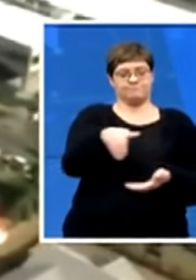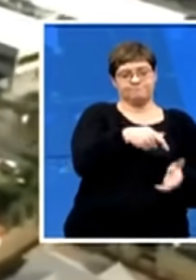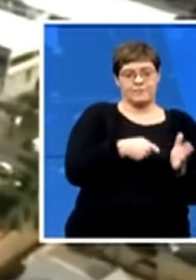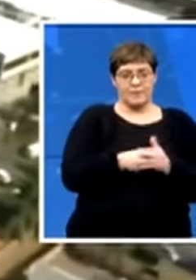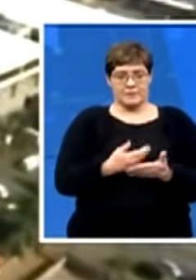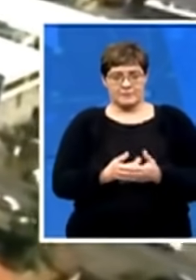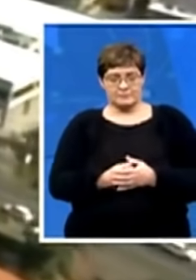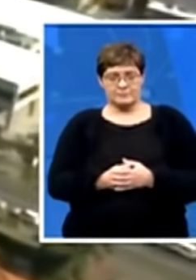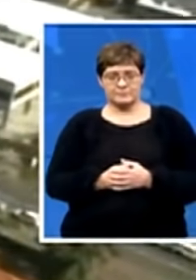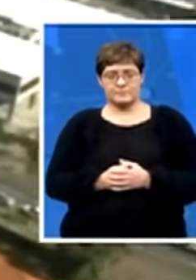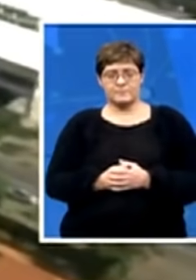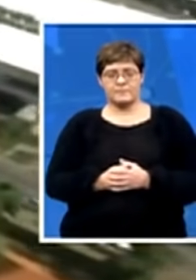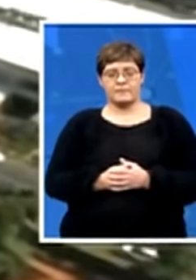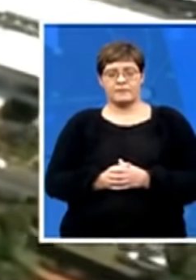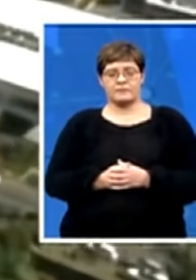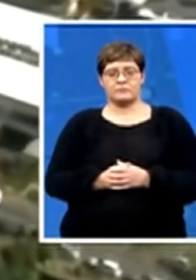shopping.